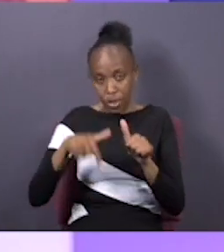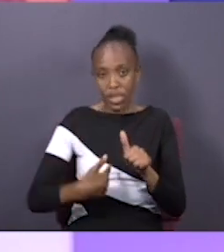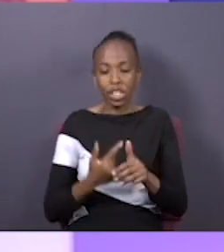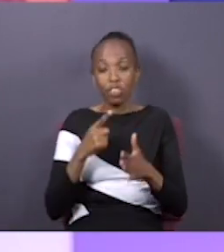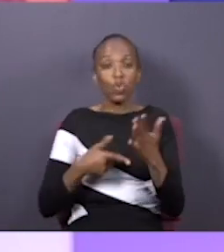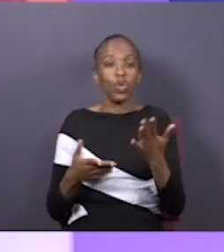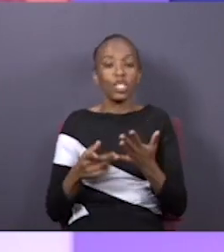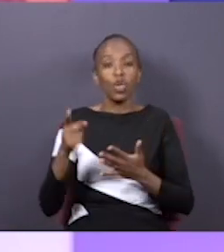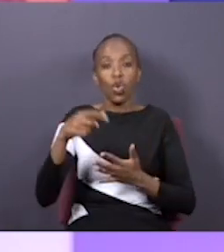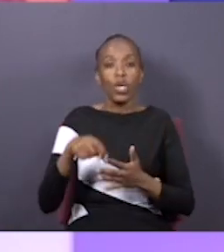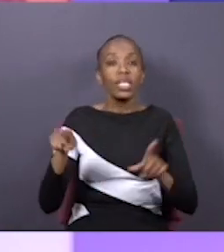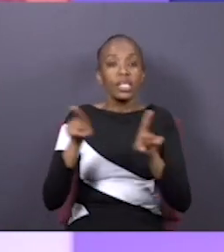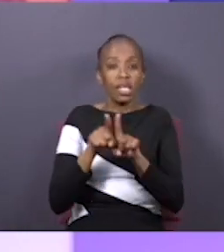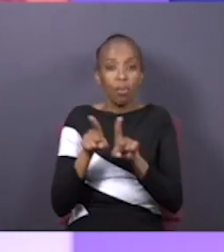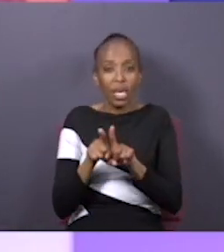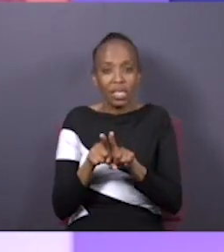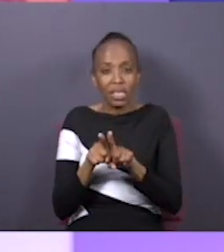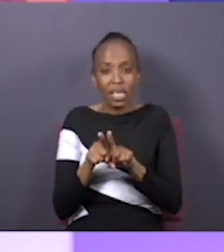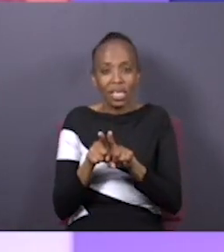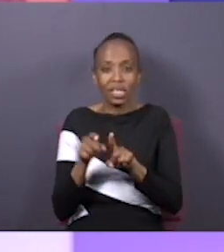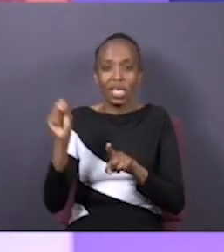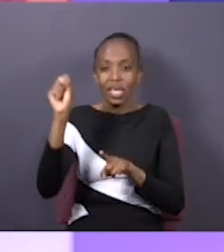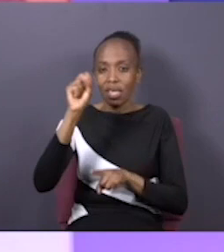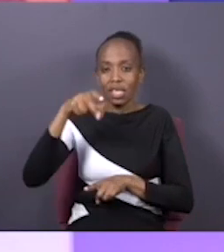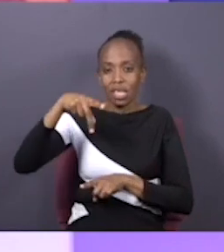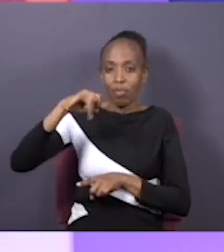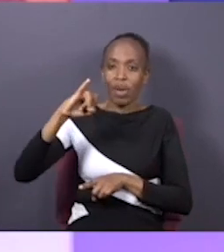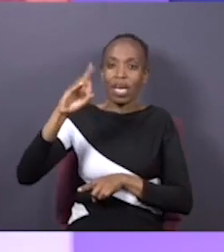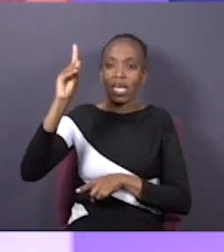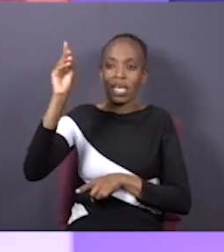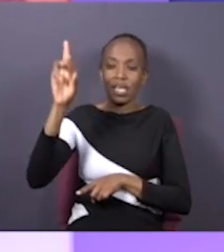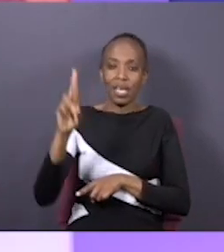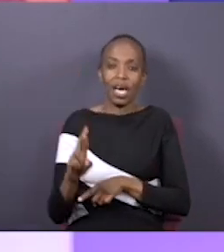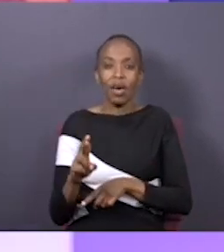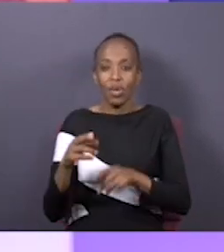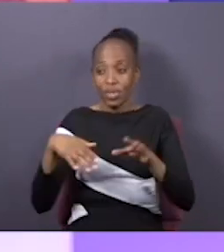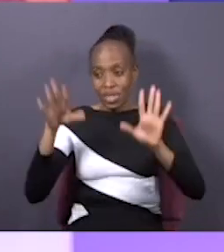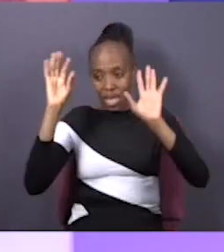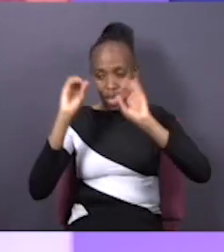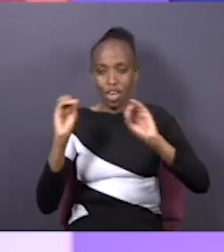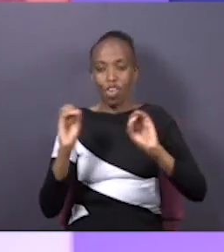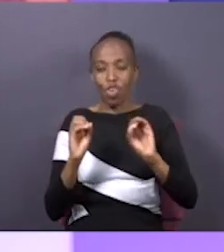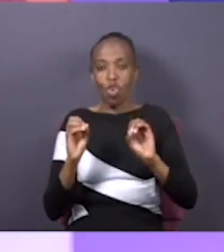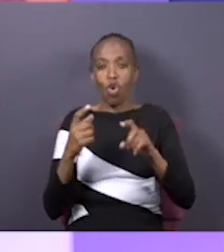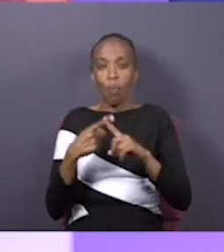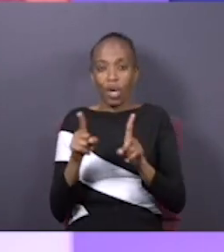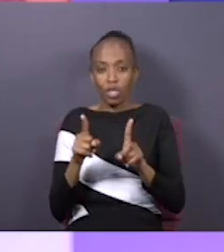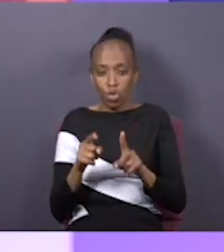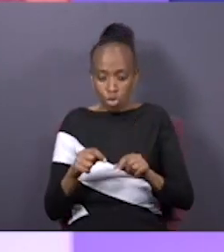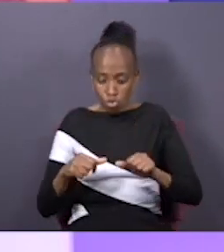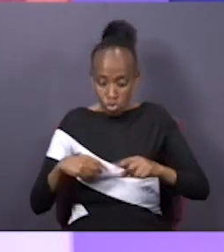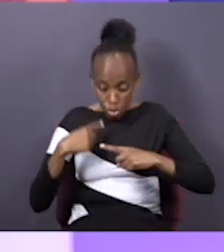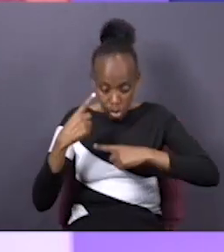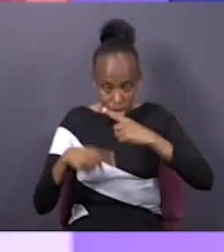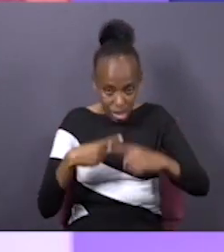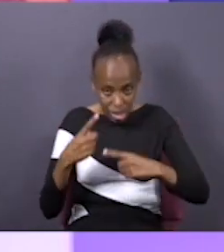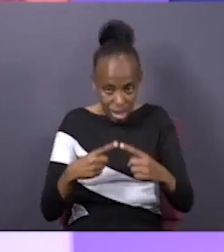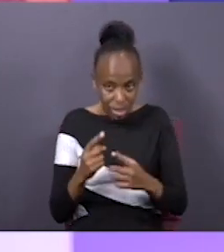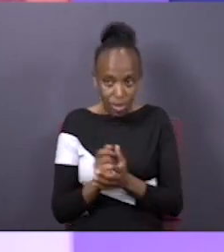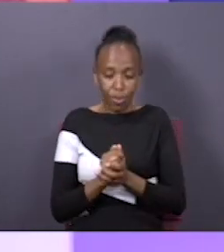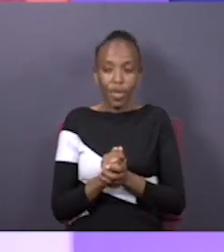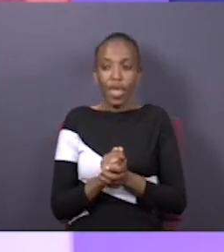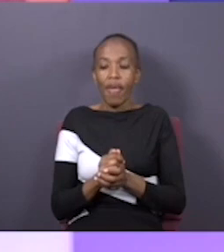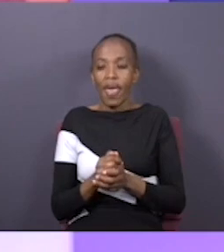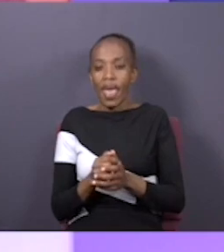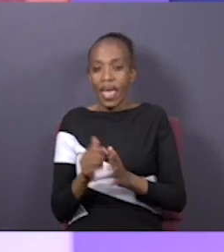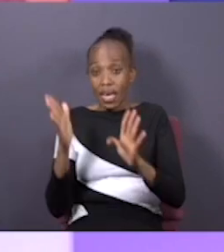ourselves, we will be like the spider. We will not give up. We will pull up our socks and get out